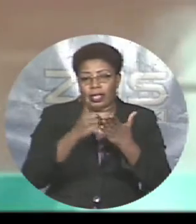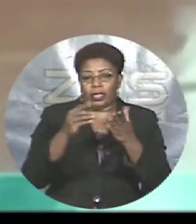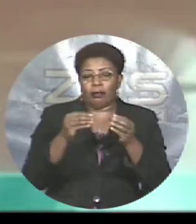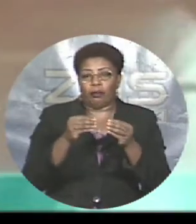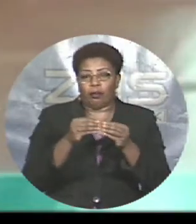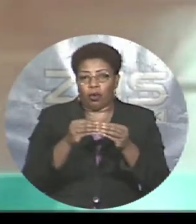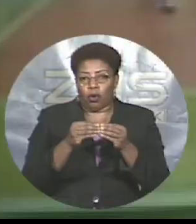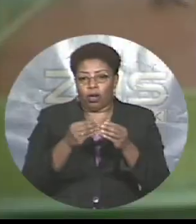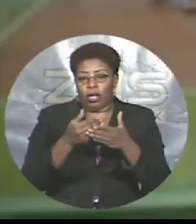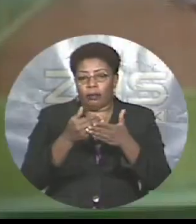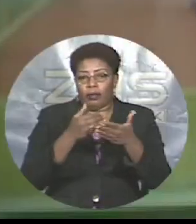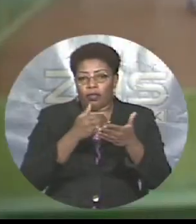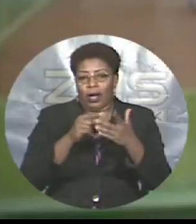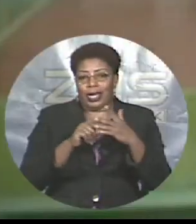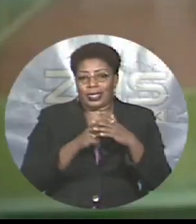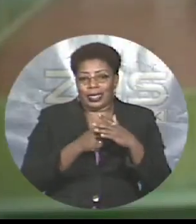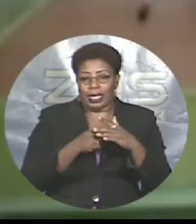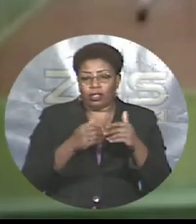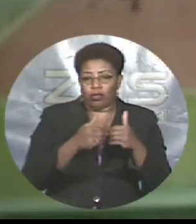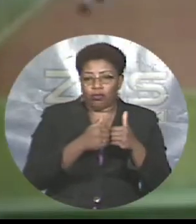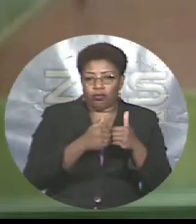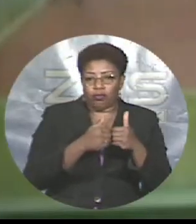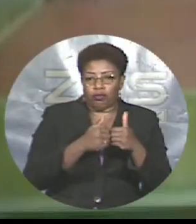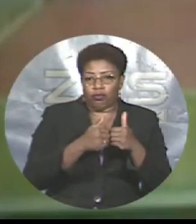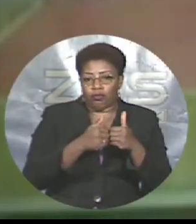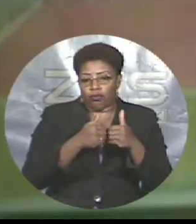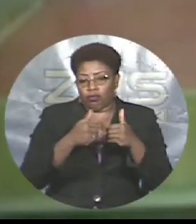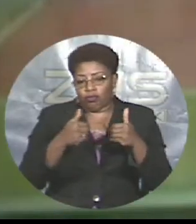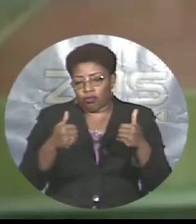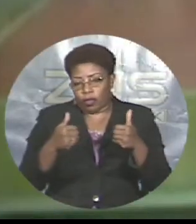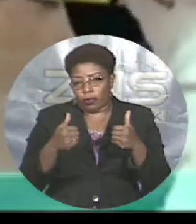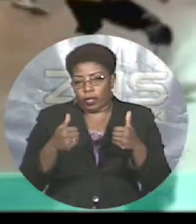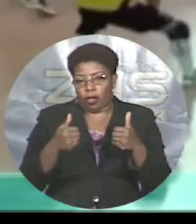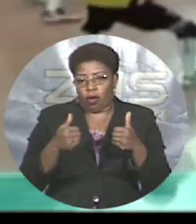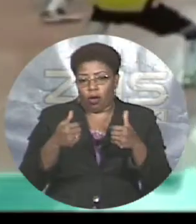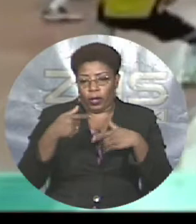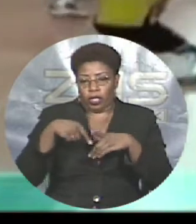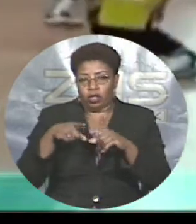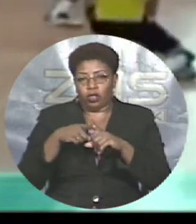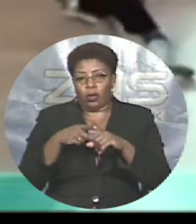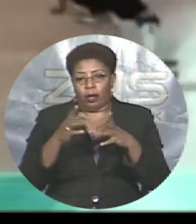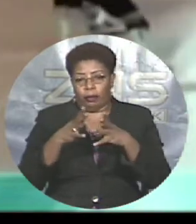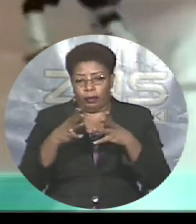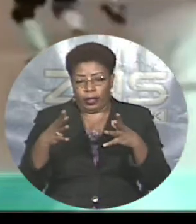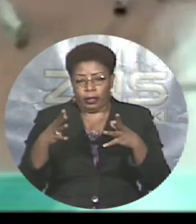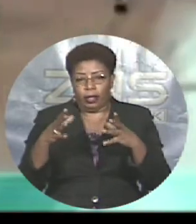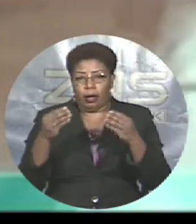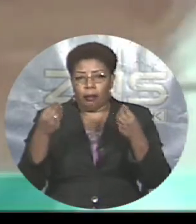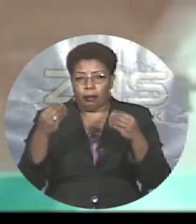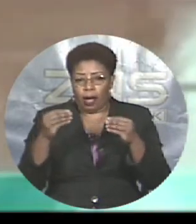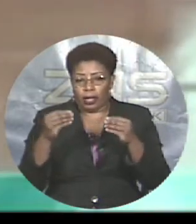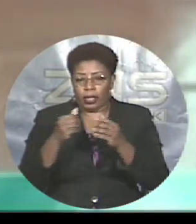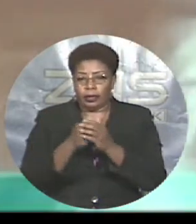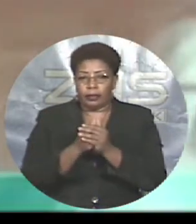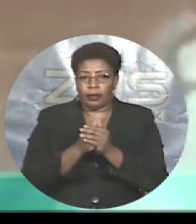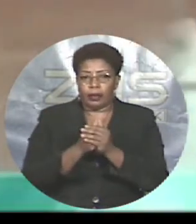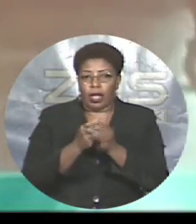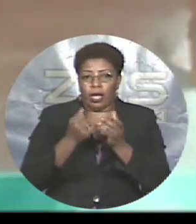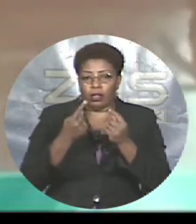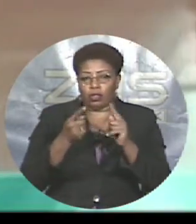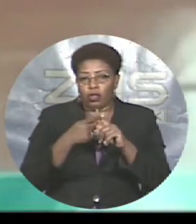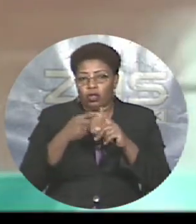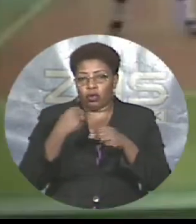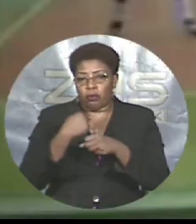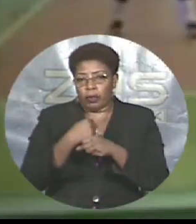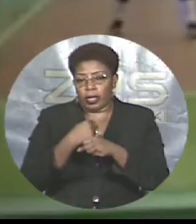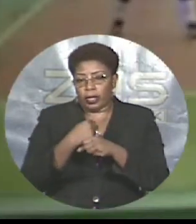to break out into a bigger market. Expectations for this season is to make it to the Final Four,